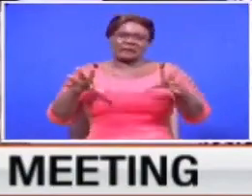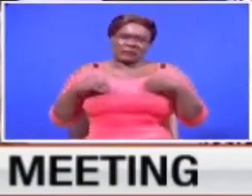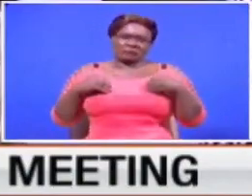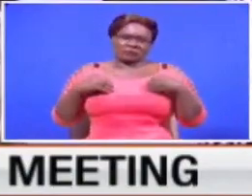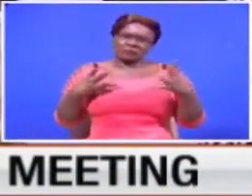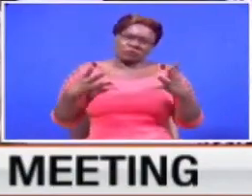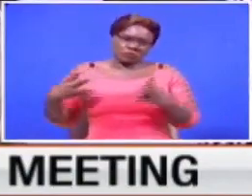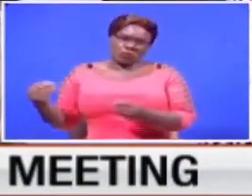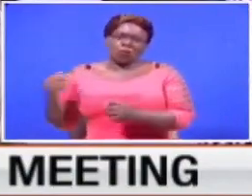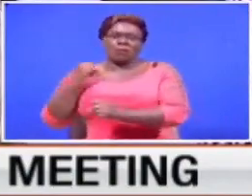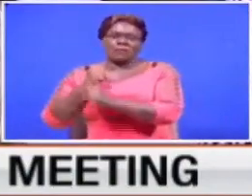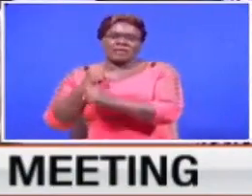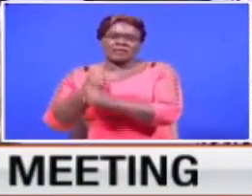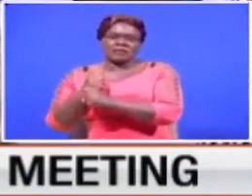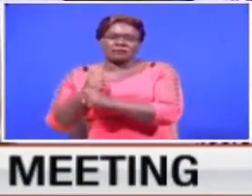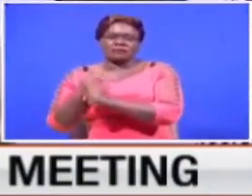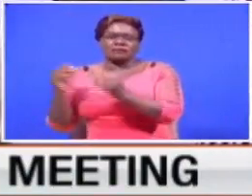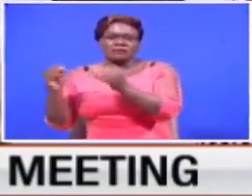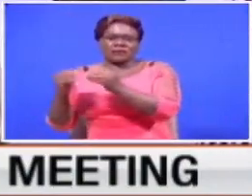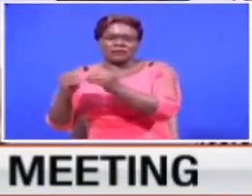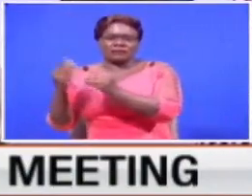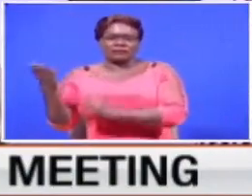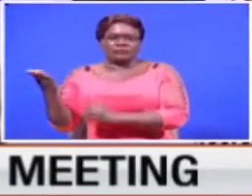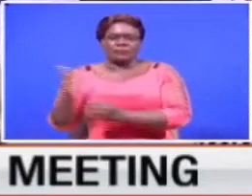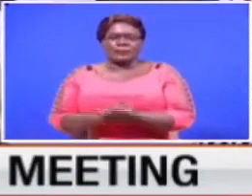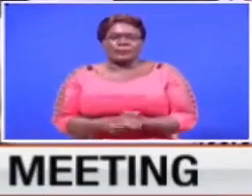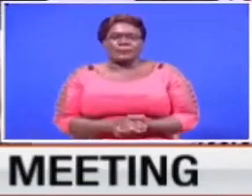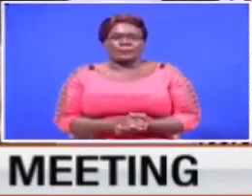accepted to appear in that meeting